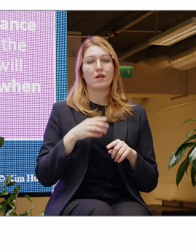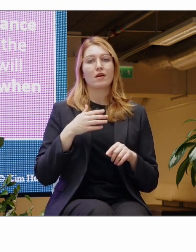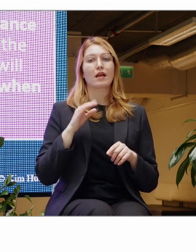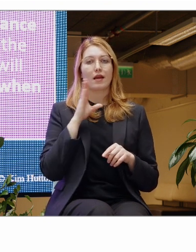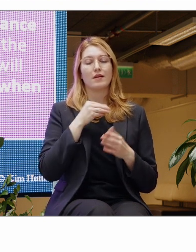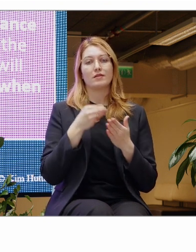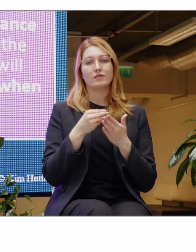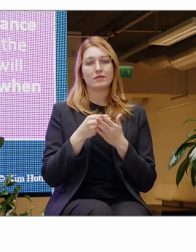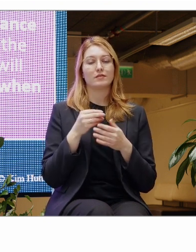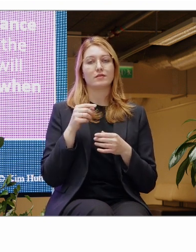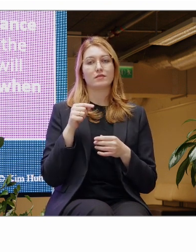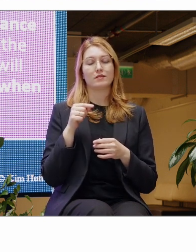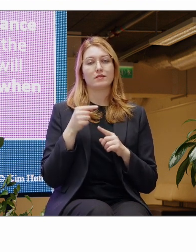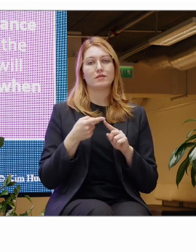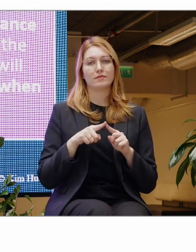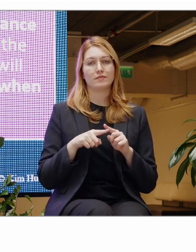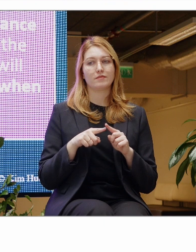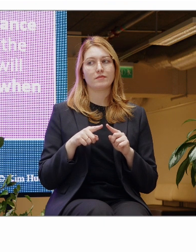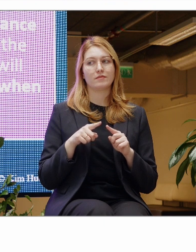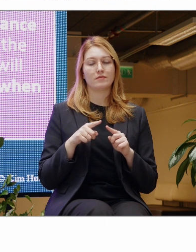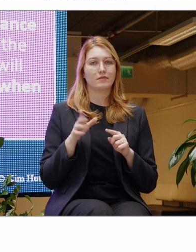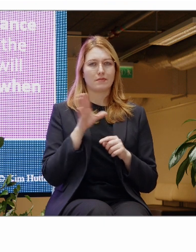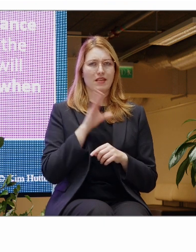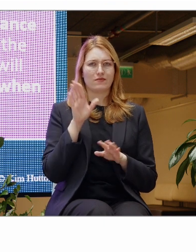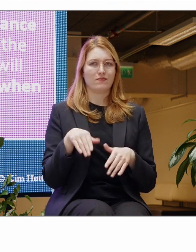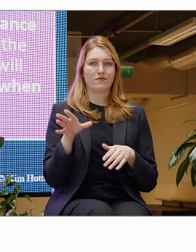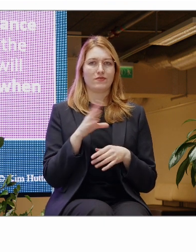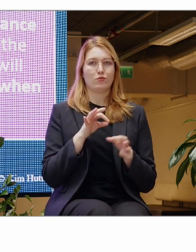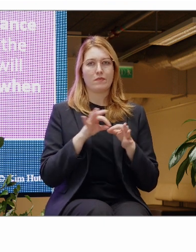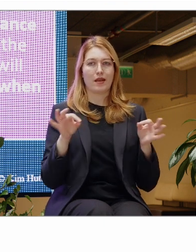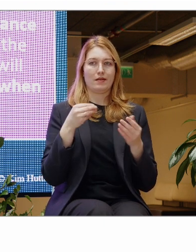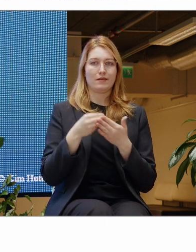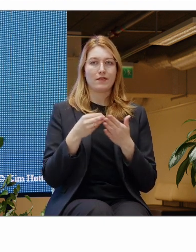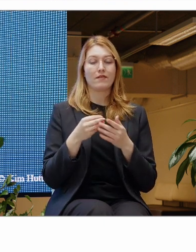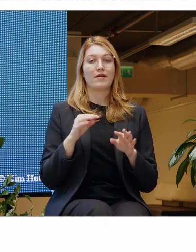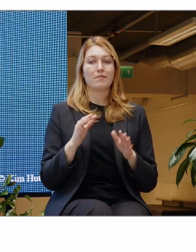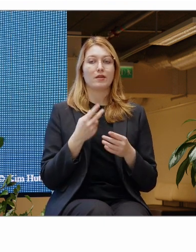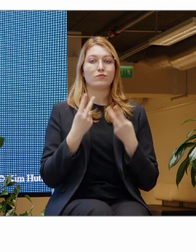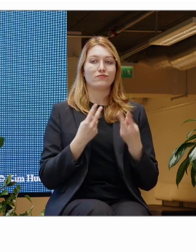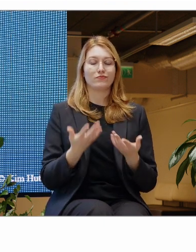measure the input. Being a physio, we measure everything, so it's natural for me to measure.